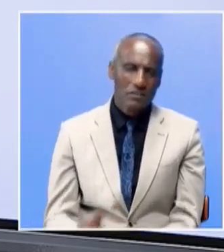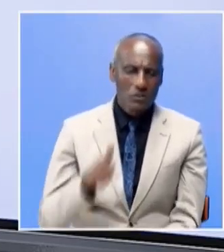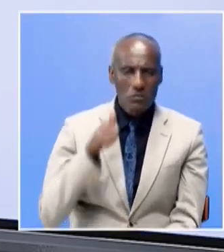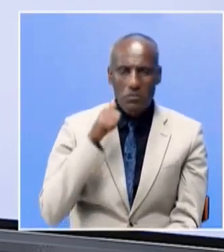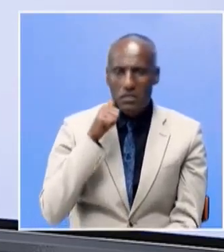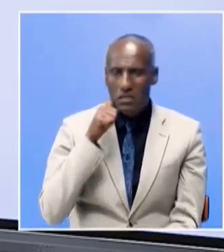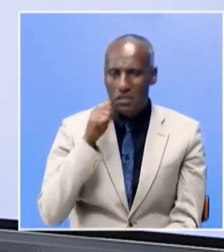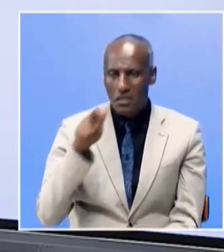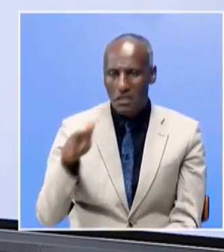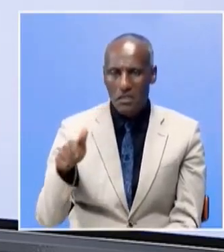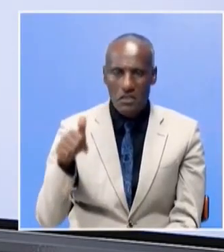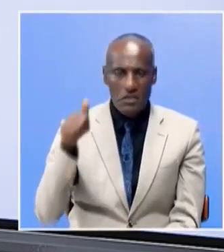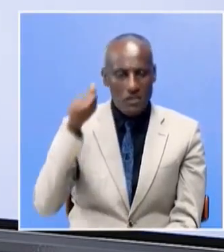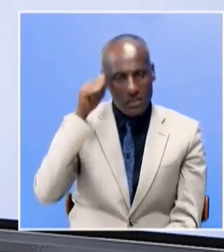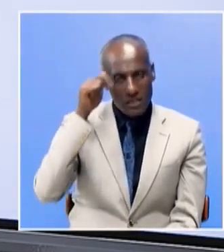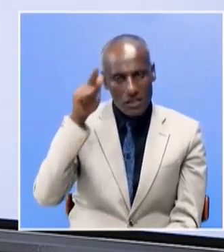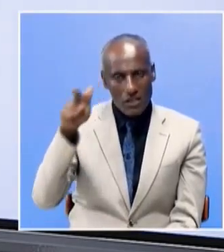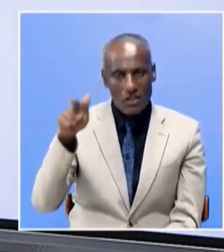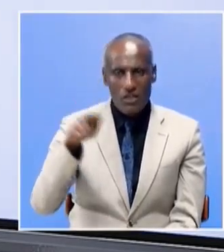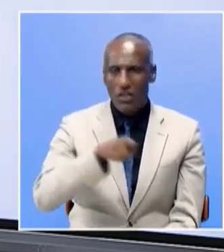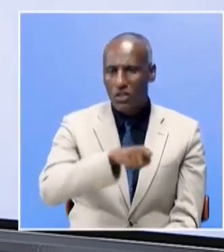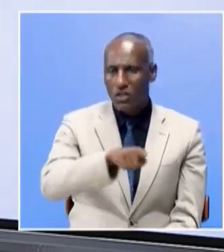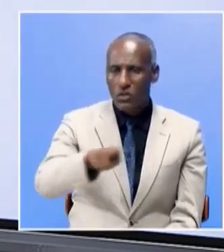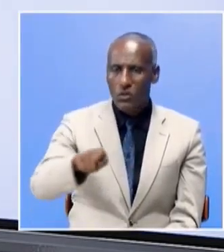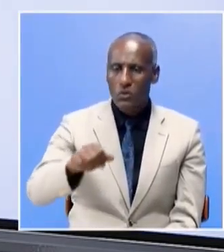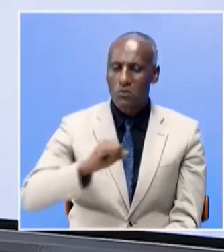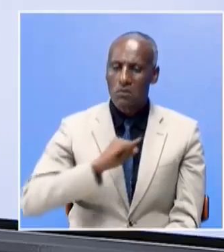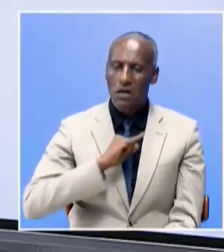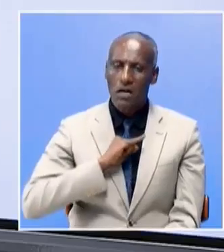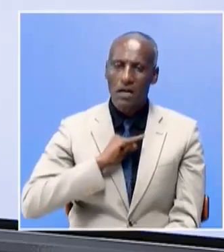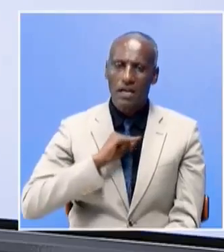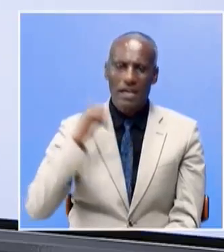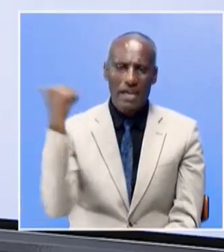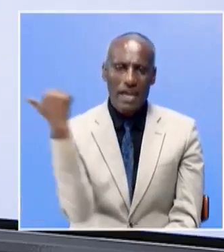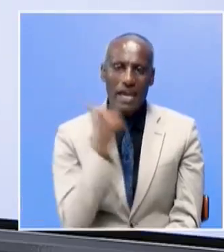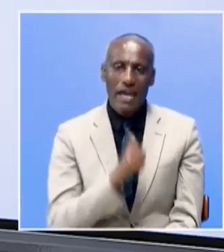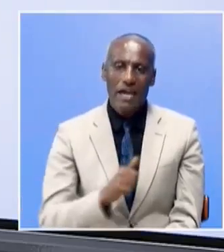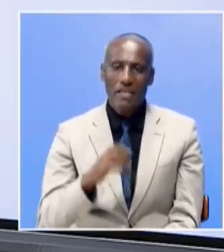she, it, you, I, and it can be any subject.